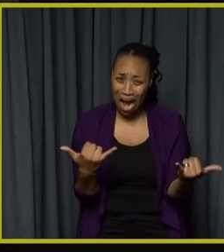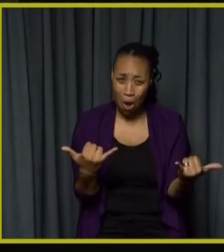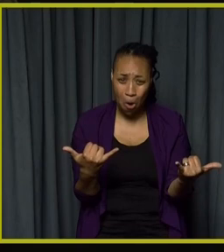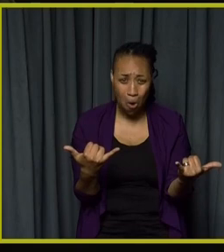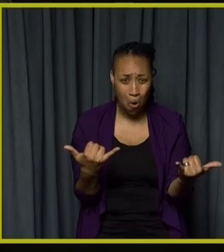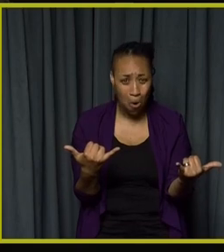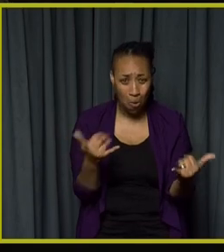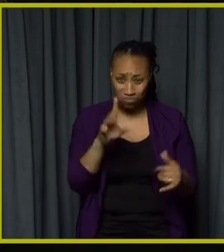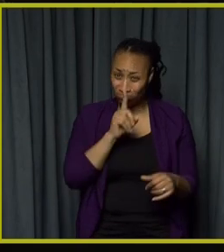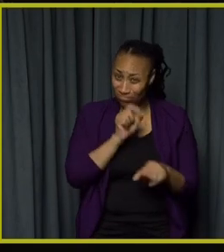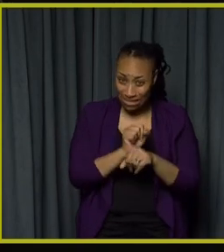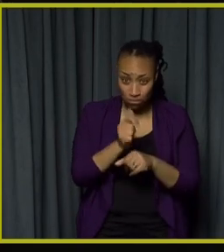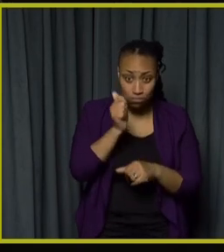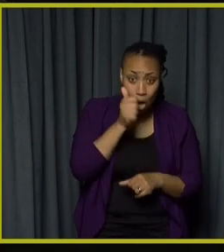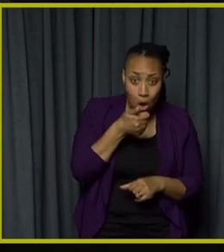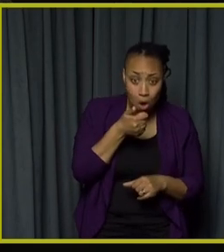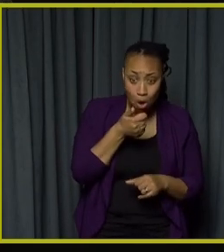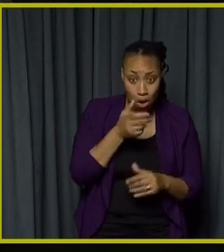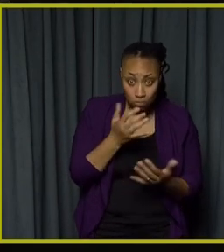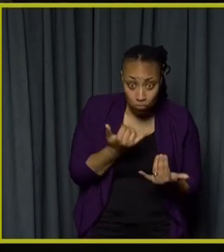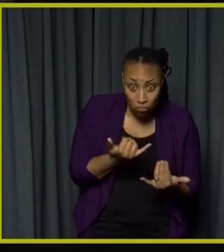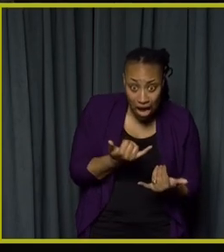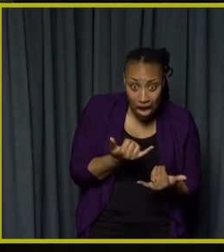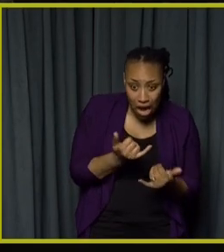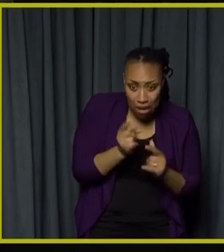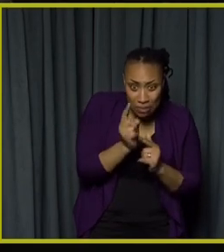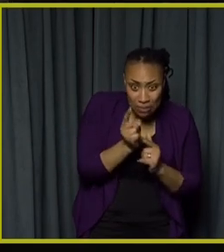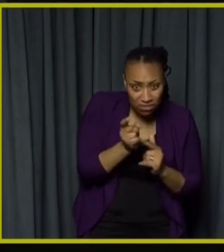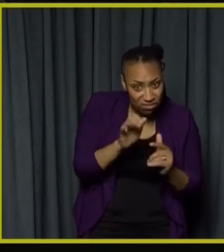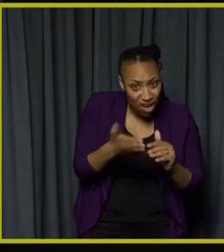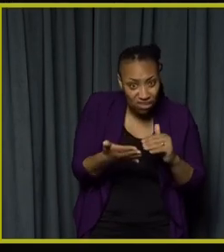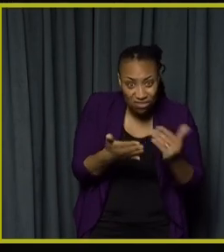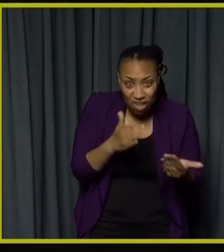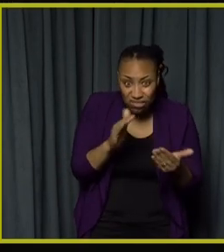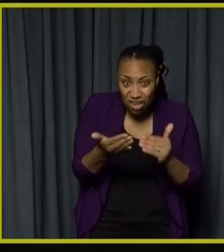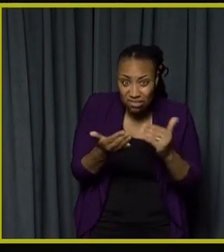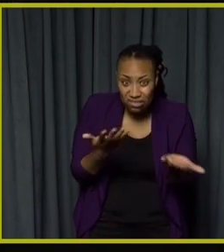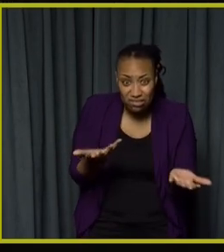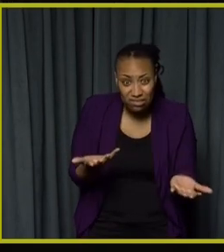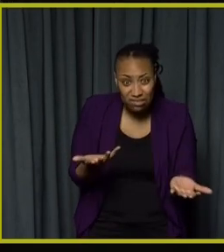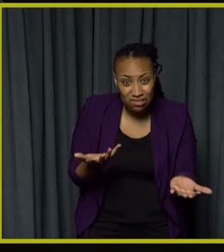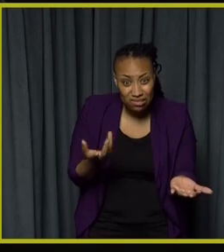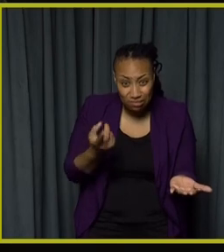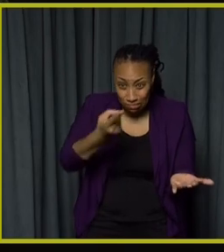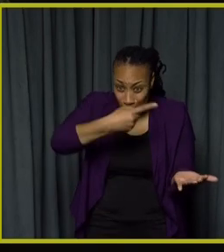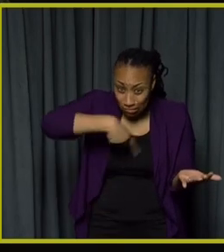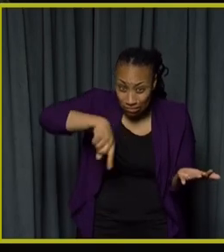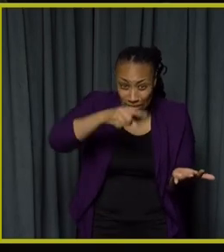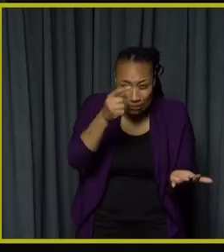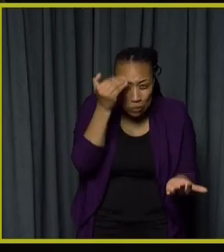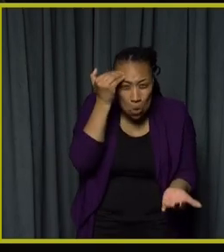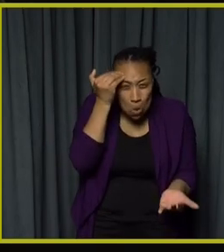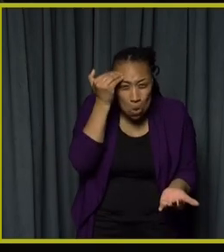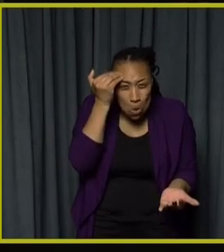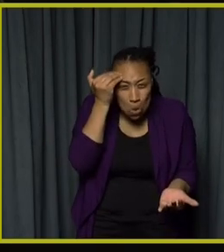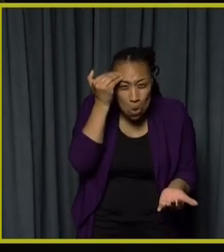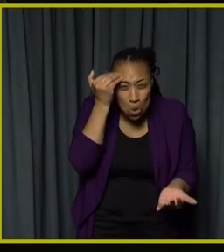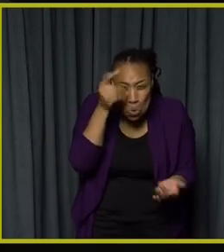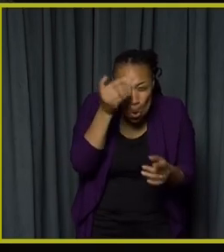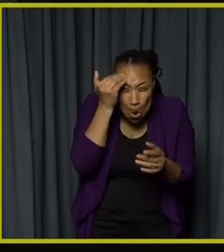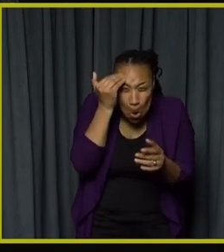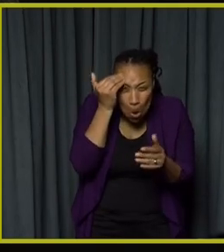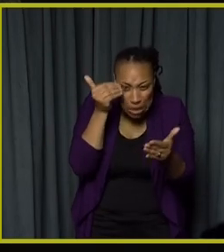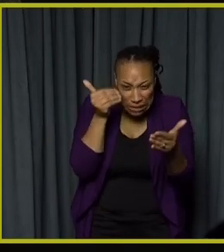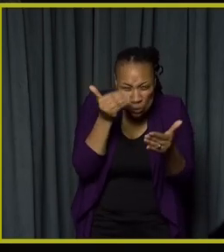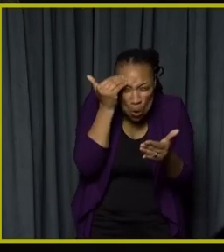knew you were going to take your last breath in 48 hours, what would you